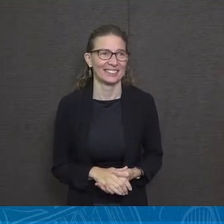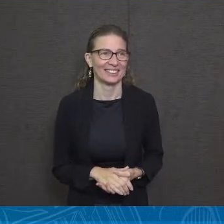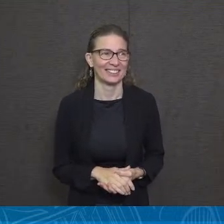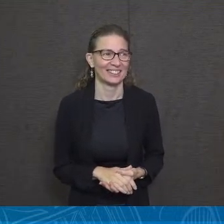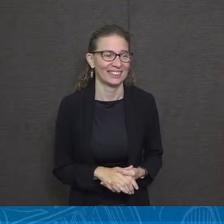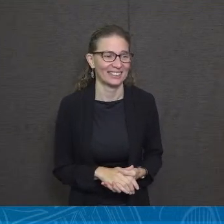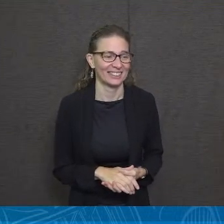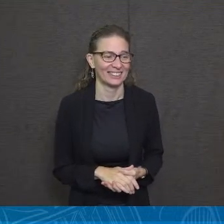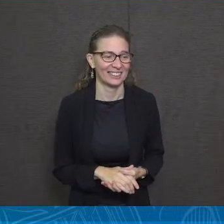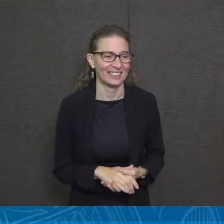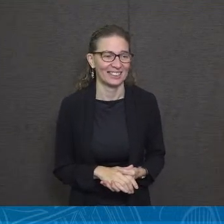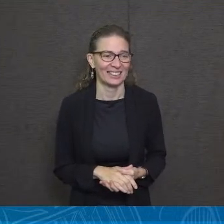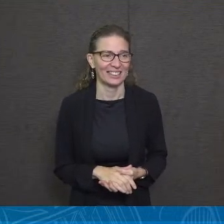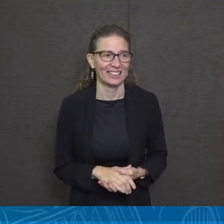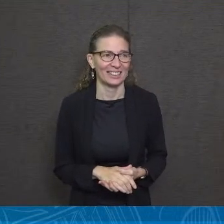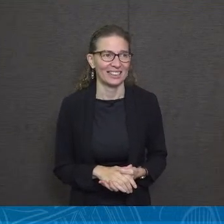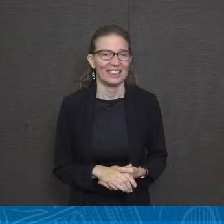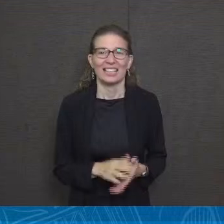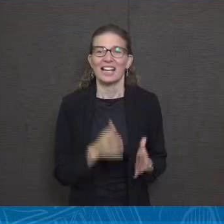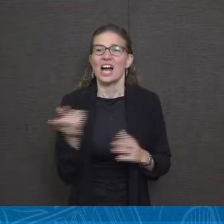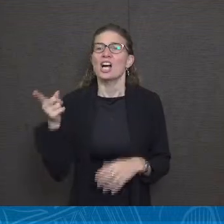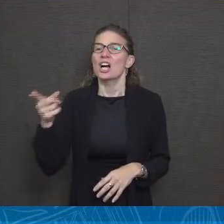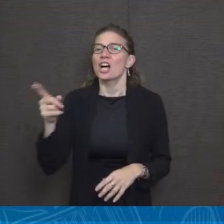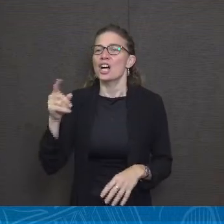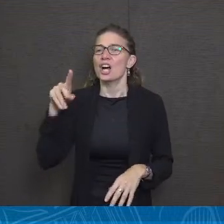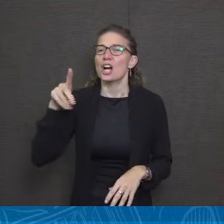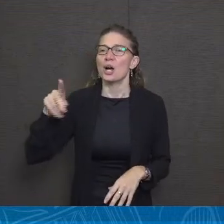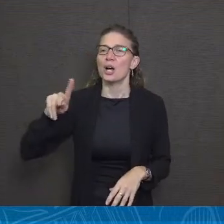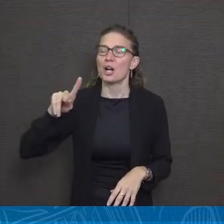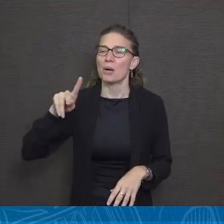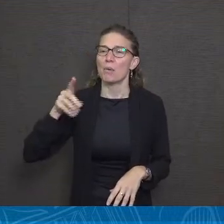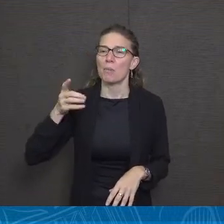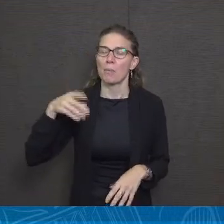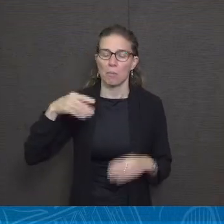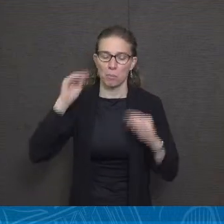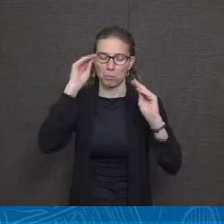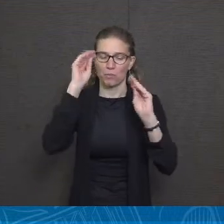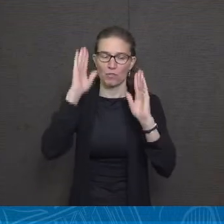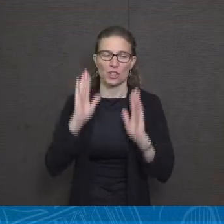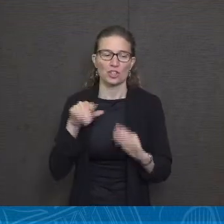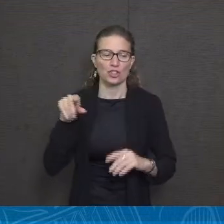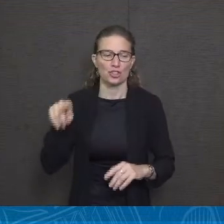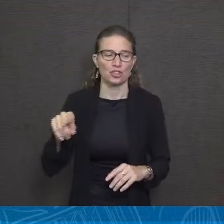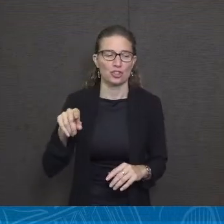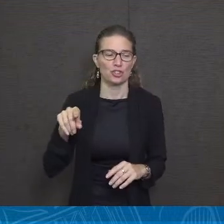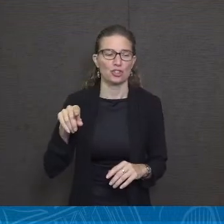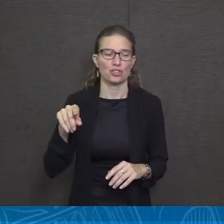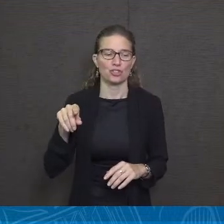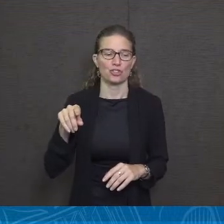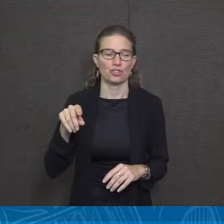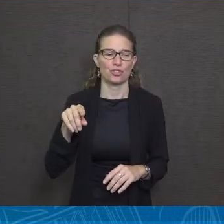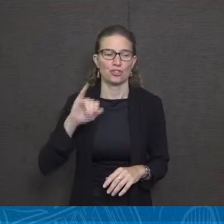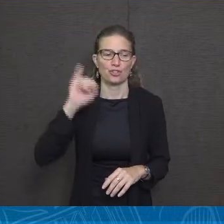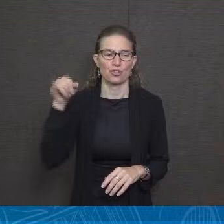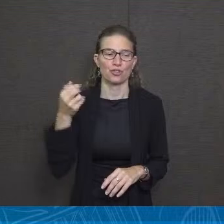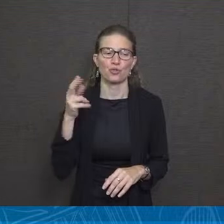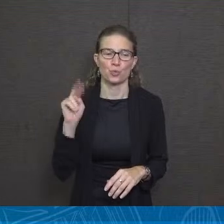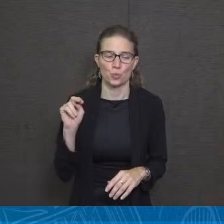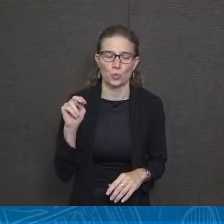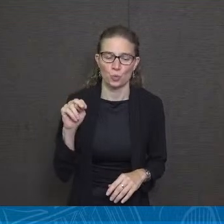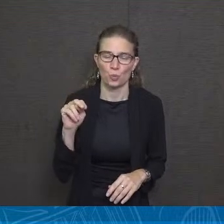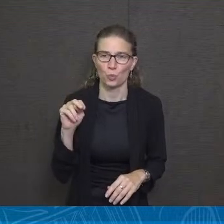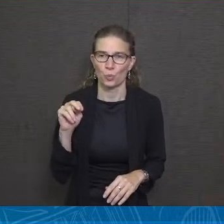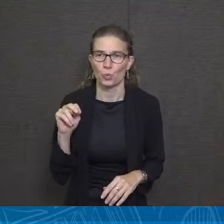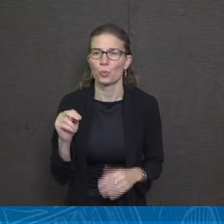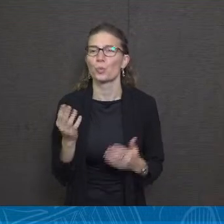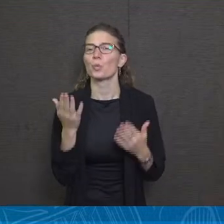going to call on you. A lot of the stuff has come up now. Let me just pick up a few points where I would invite